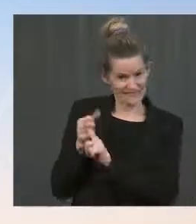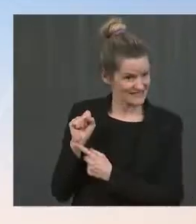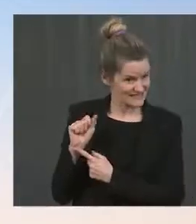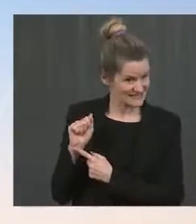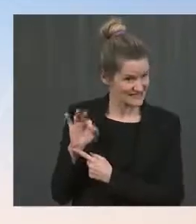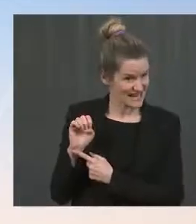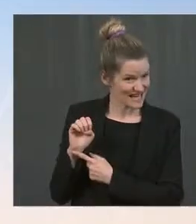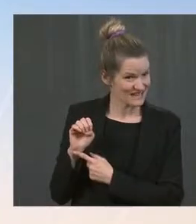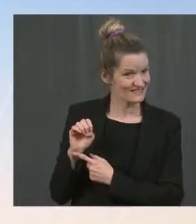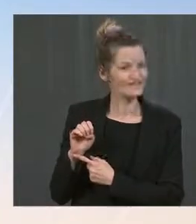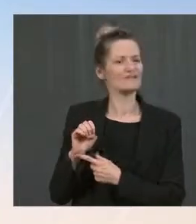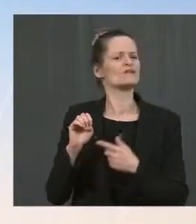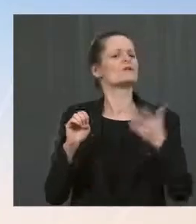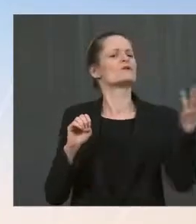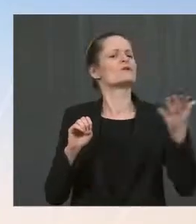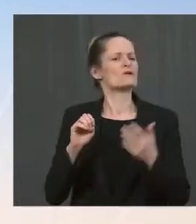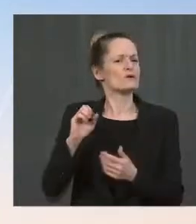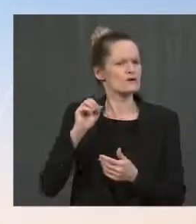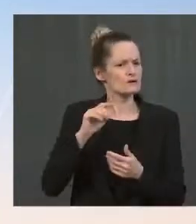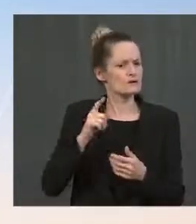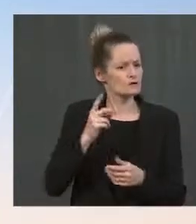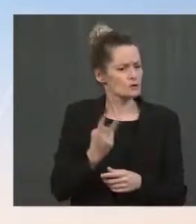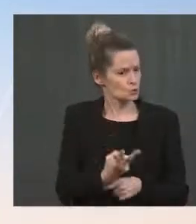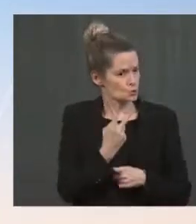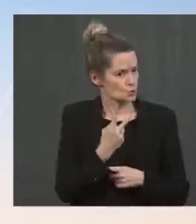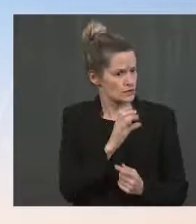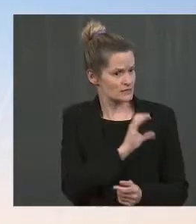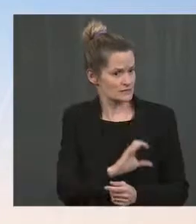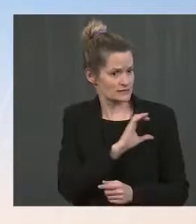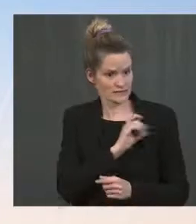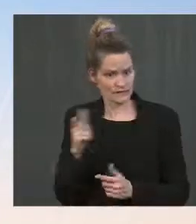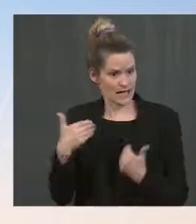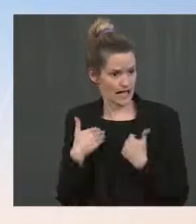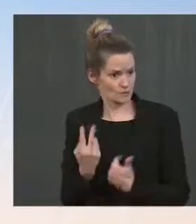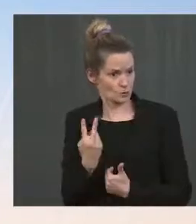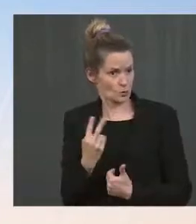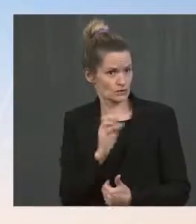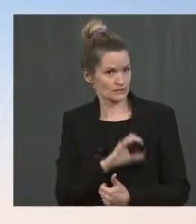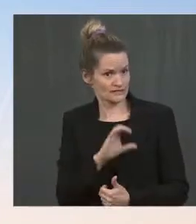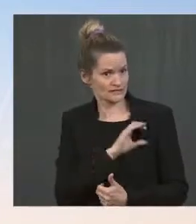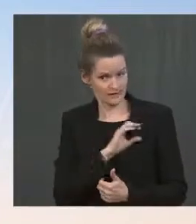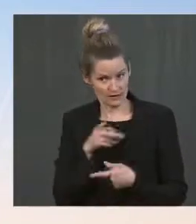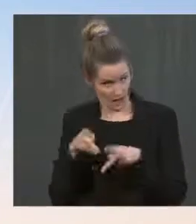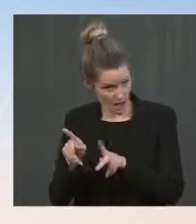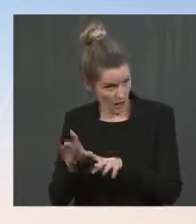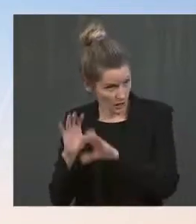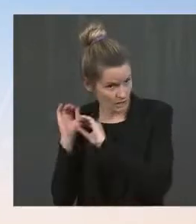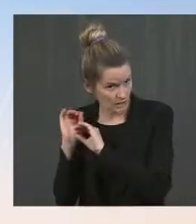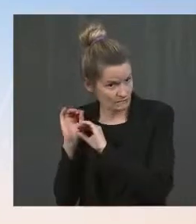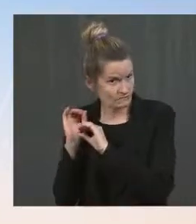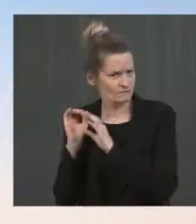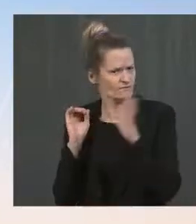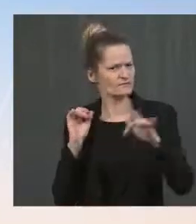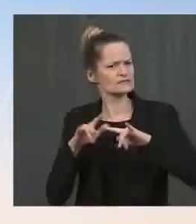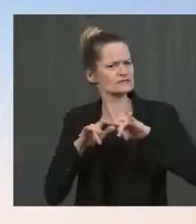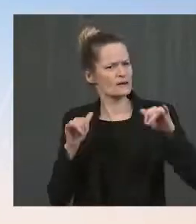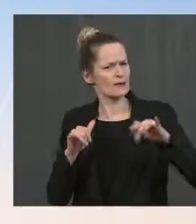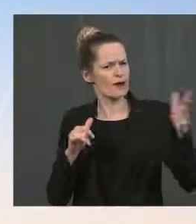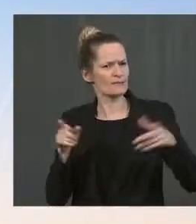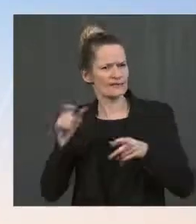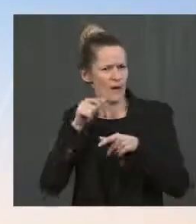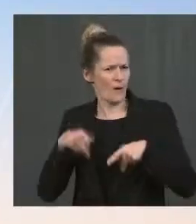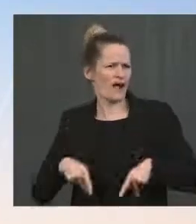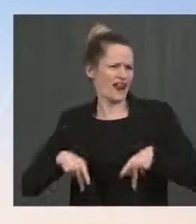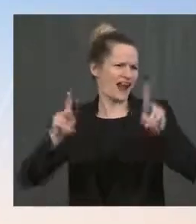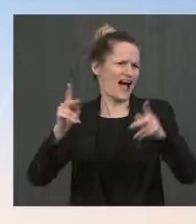leave Afghanistan, able to leave. At the same time, we don't think we're not going to allow flights that have hundreds of people who we